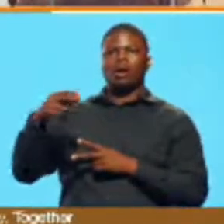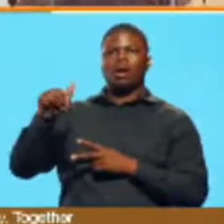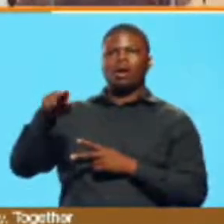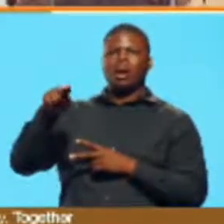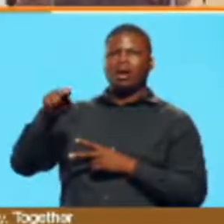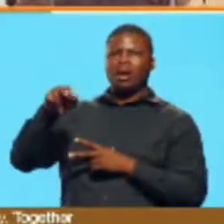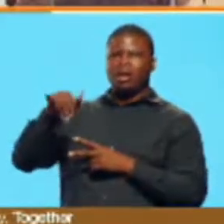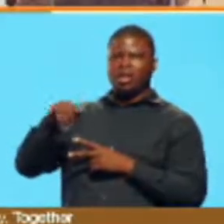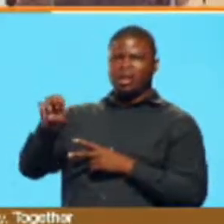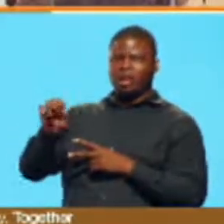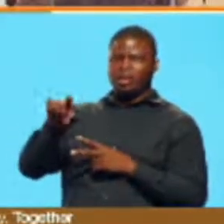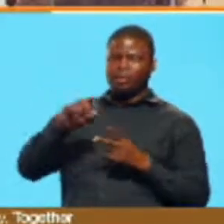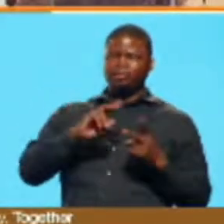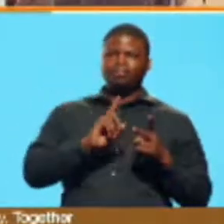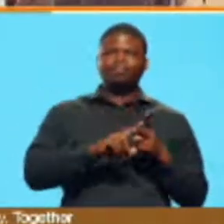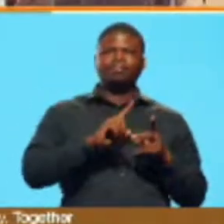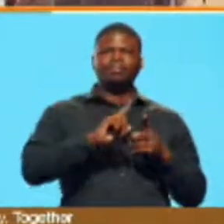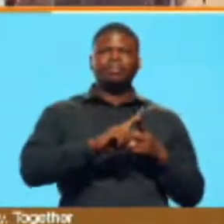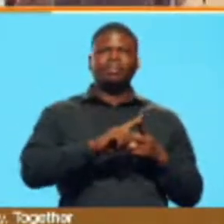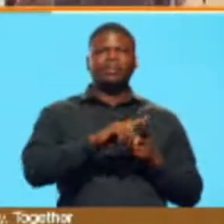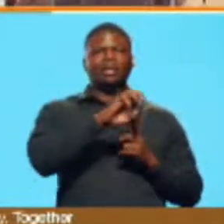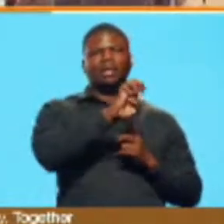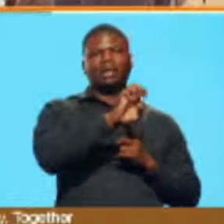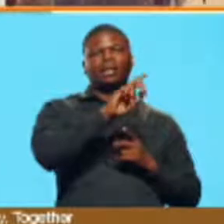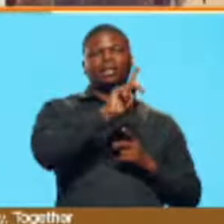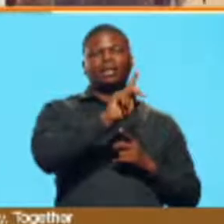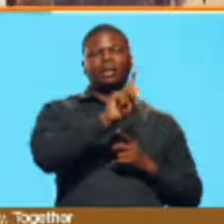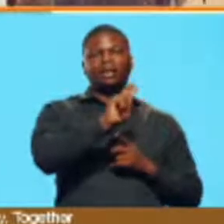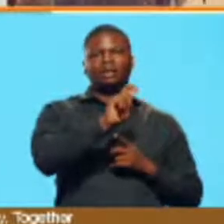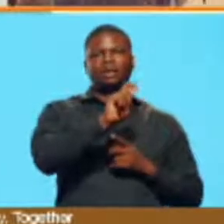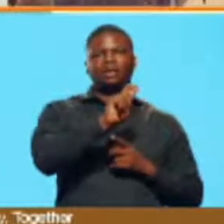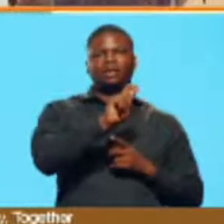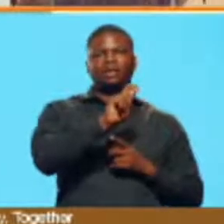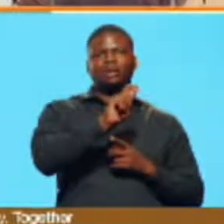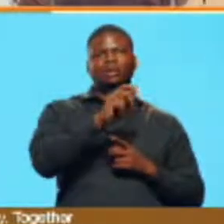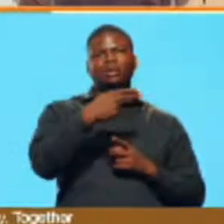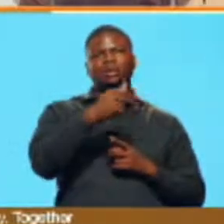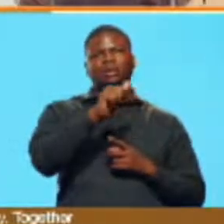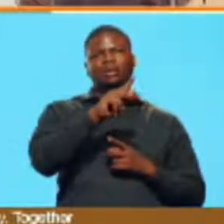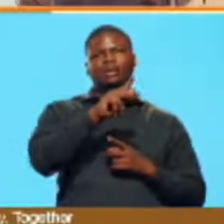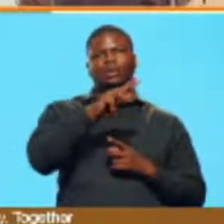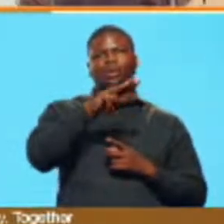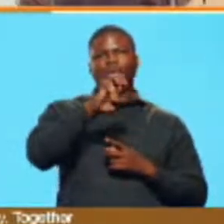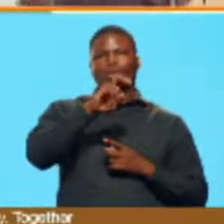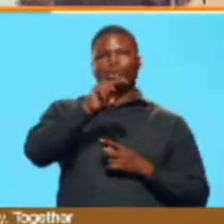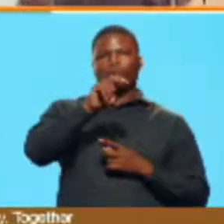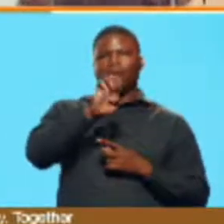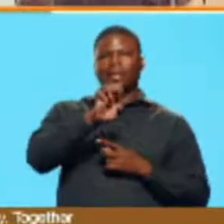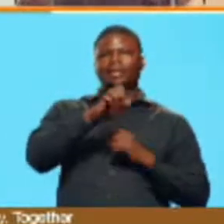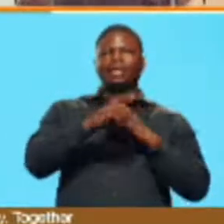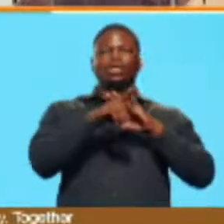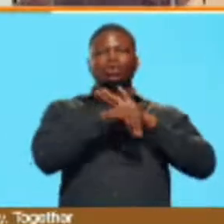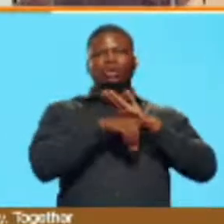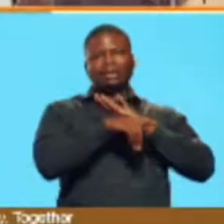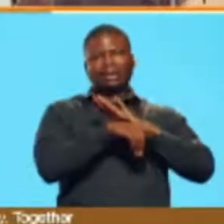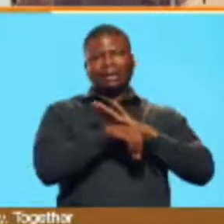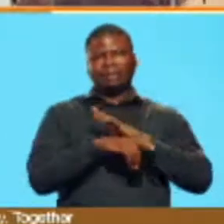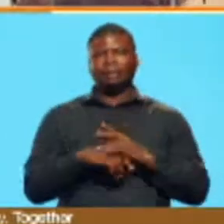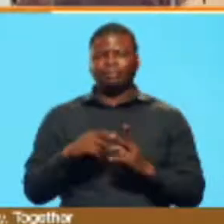When you look at eThekwini, it's already on the transition period, where now they need to look at